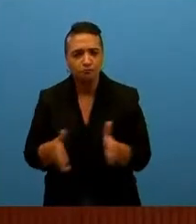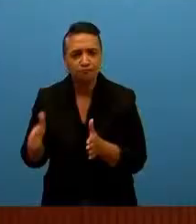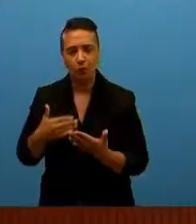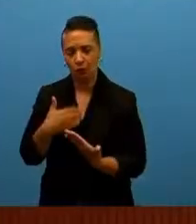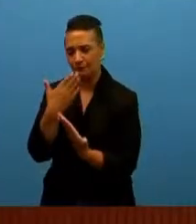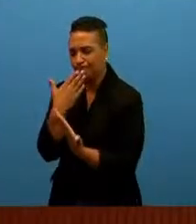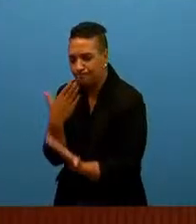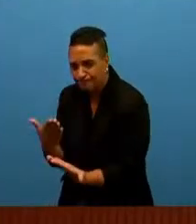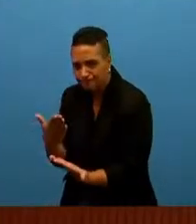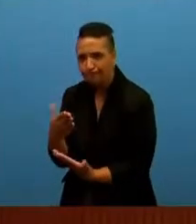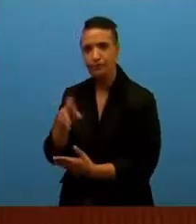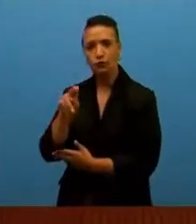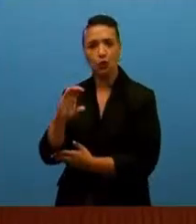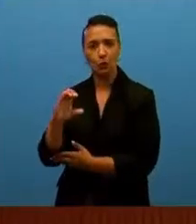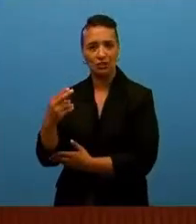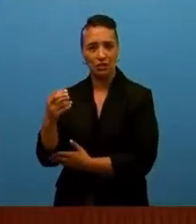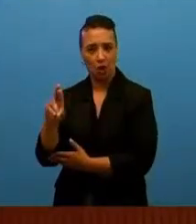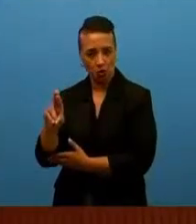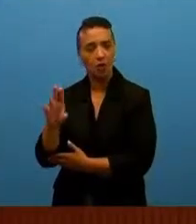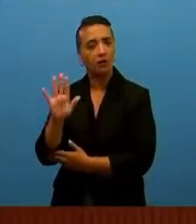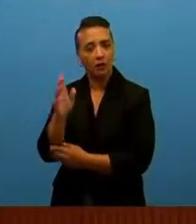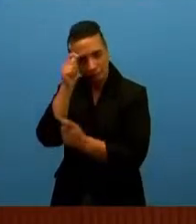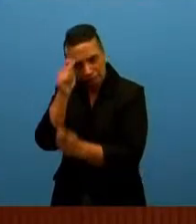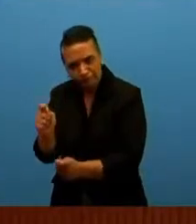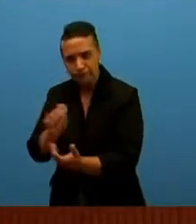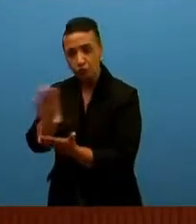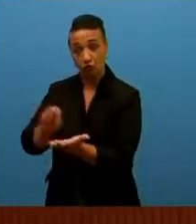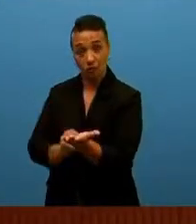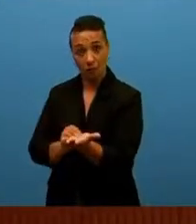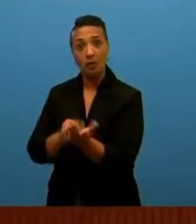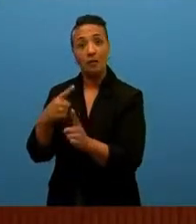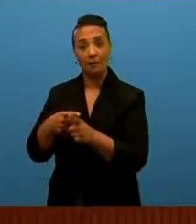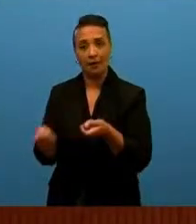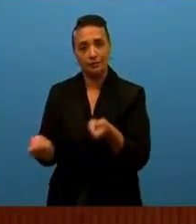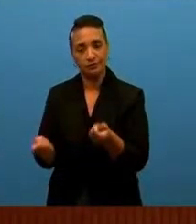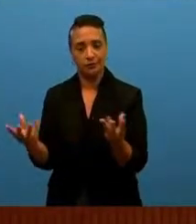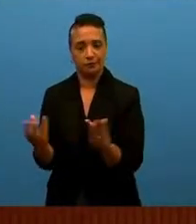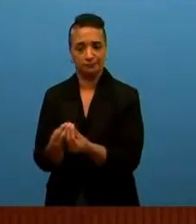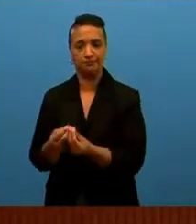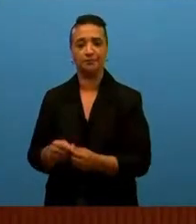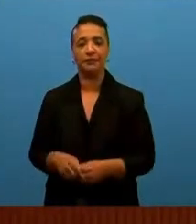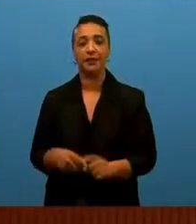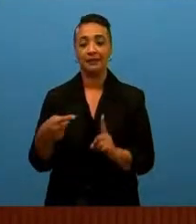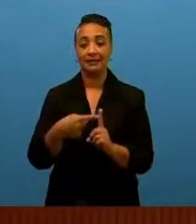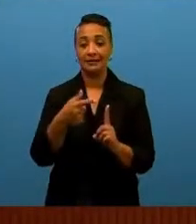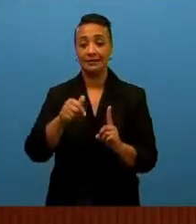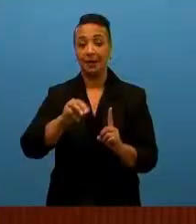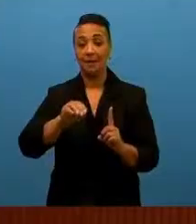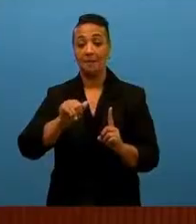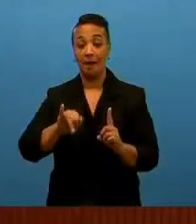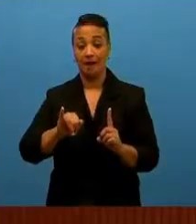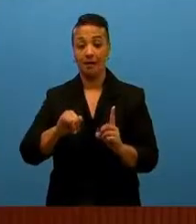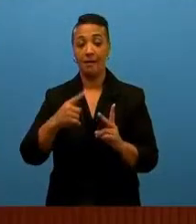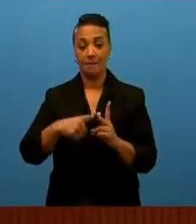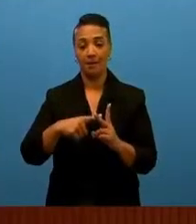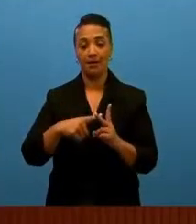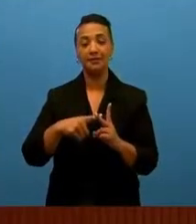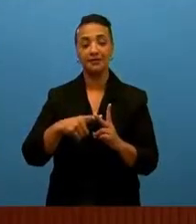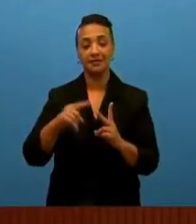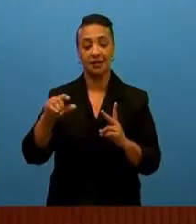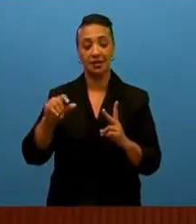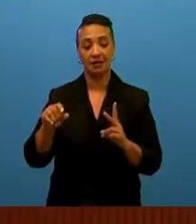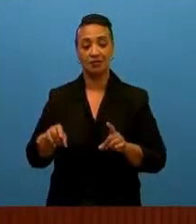OHCHR and its stock-taking report, the co-facilitators Dr. Benota Demai and the governments of Canada and Australia as